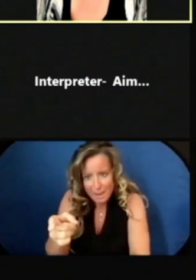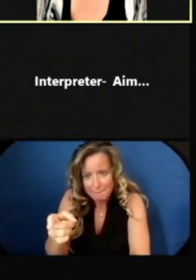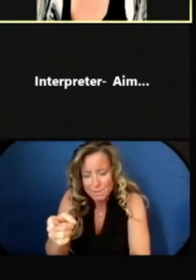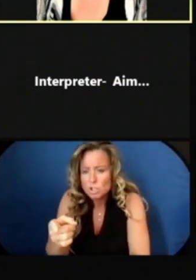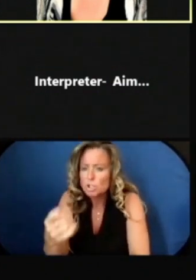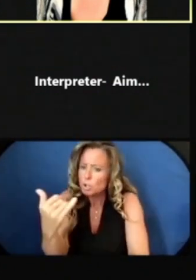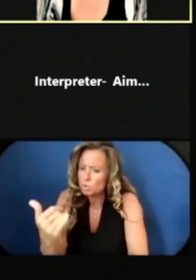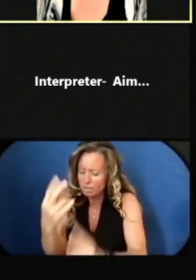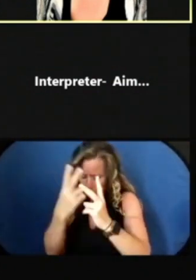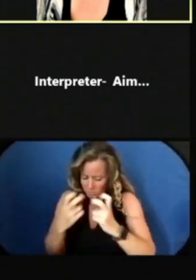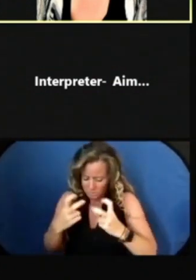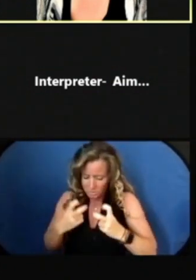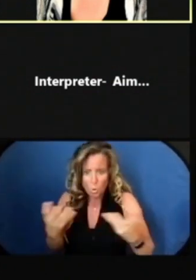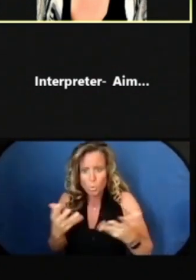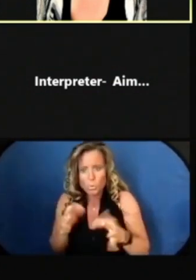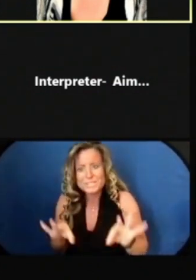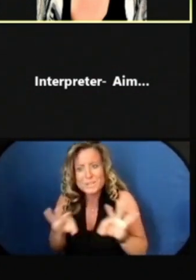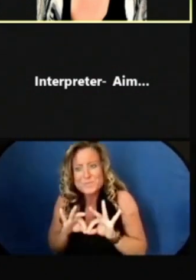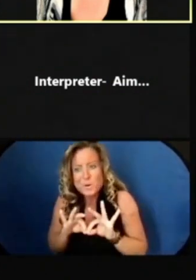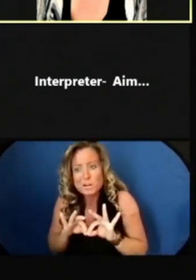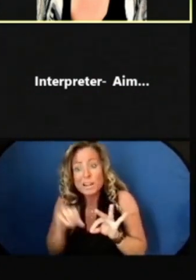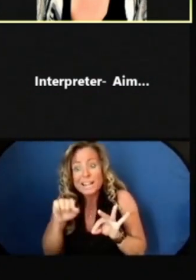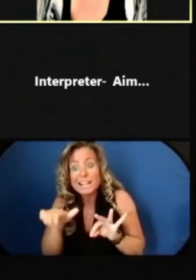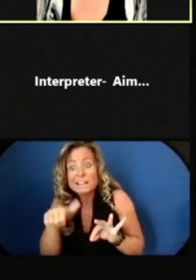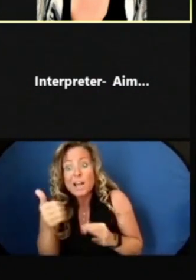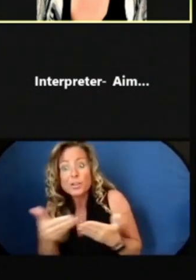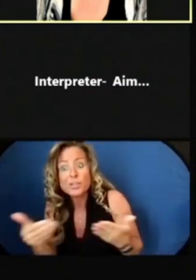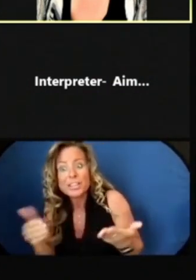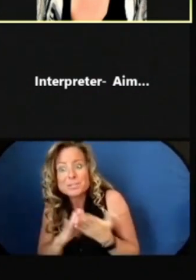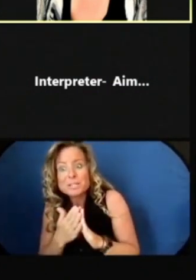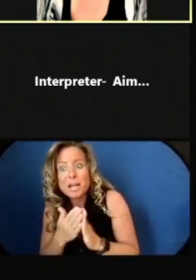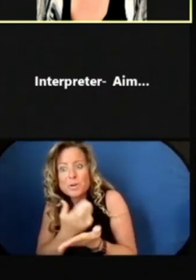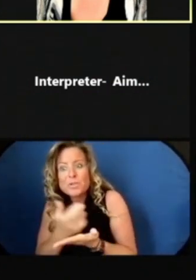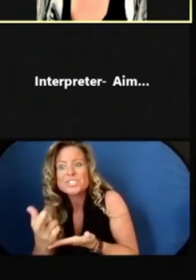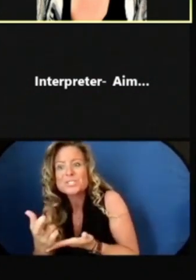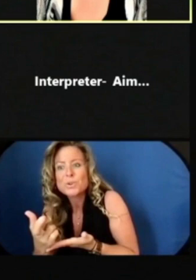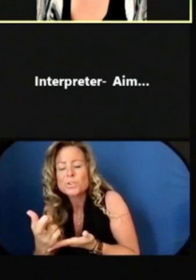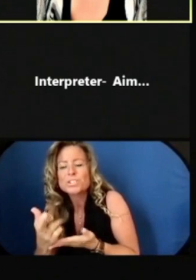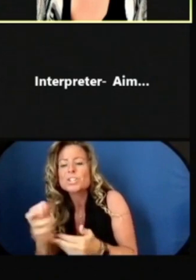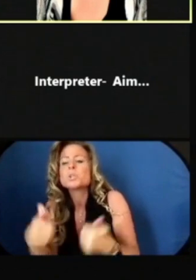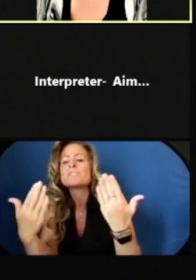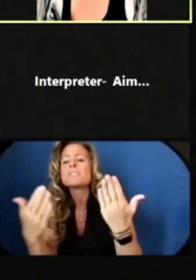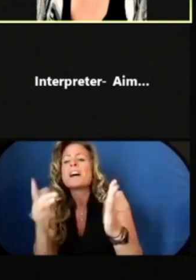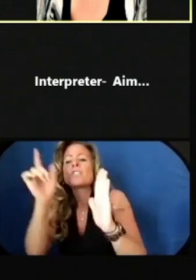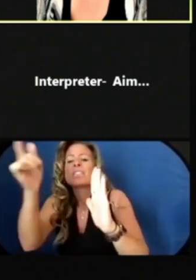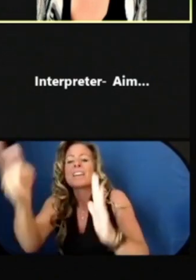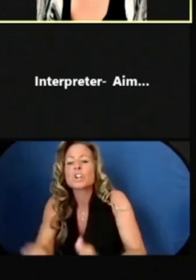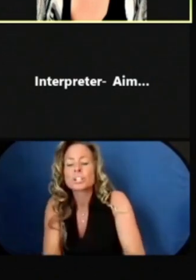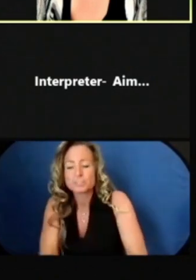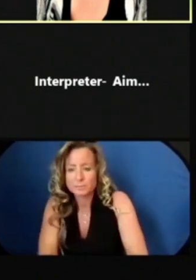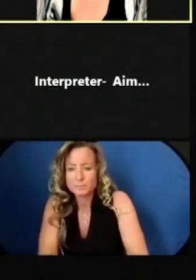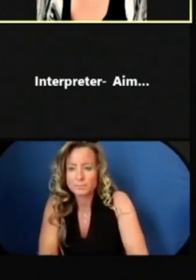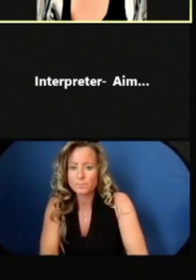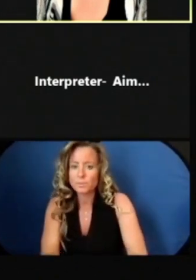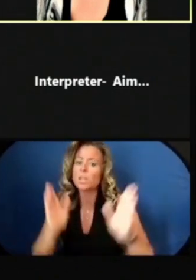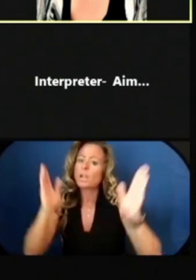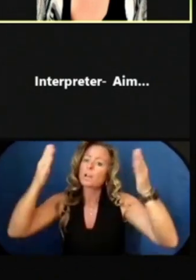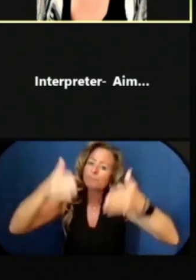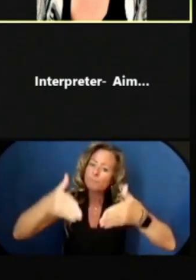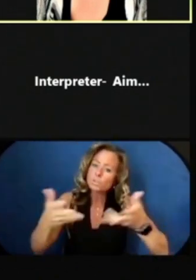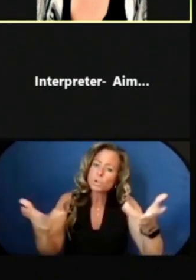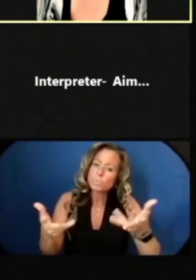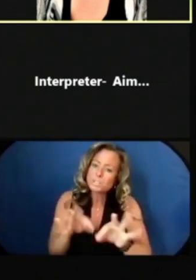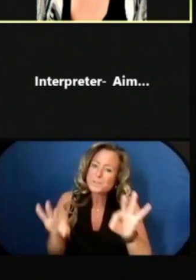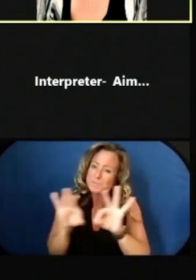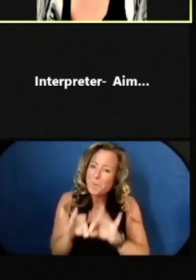is necessary, and can anything else become a resource to give them later? Focus on what's most